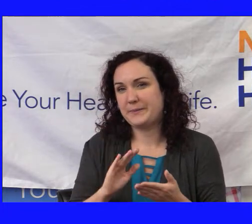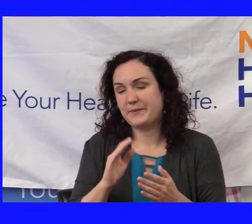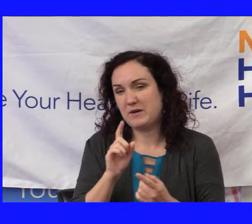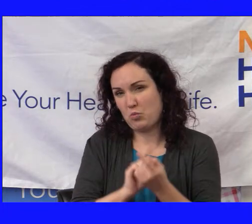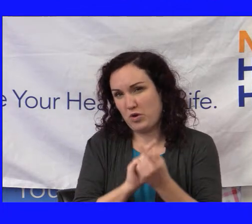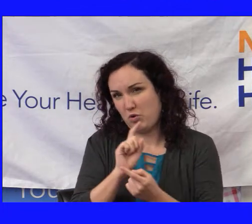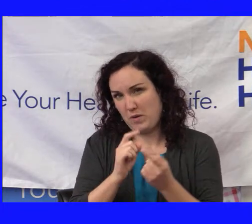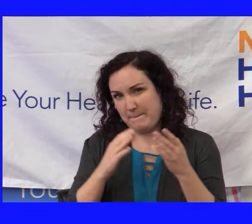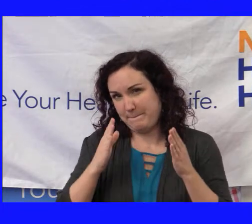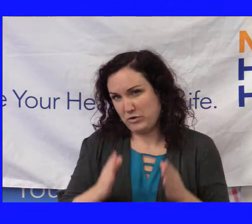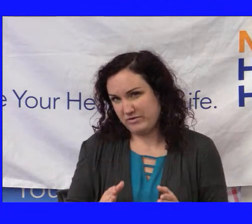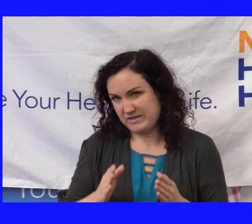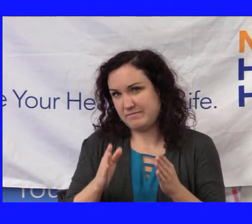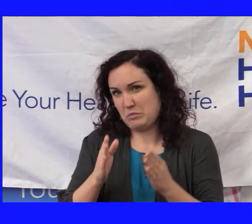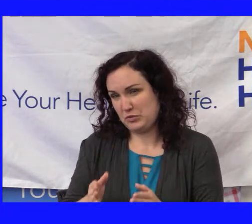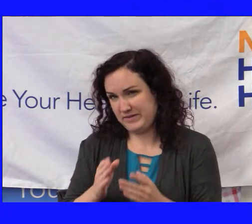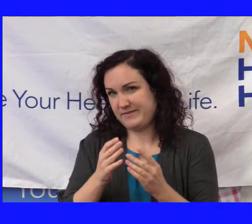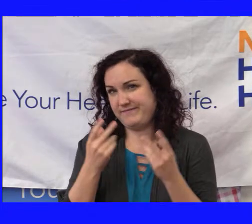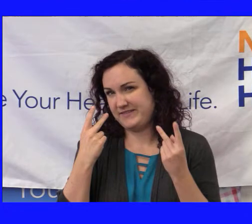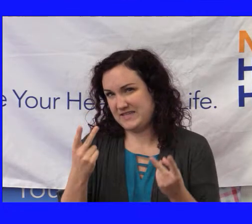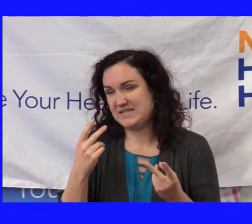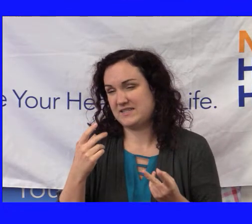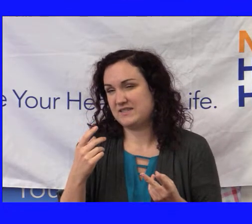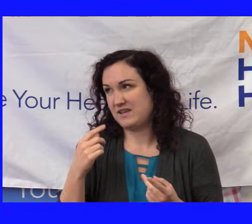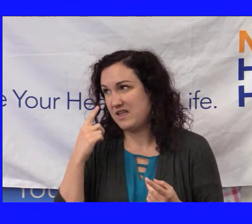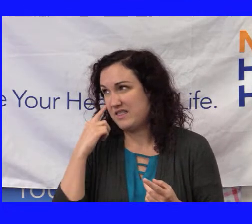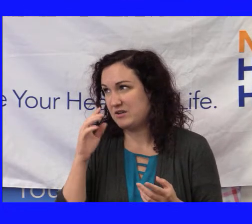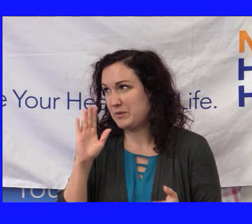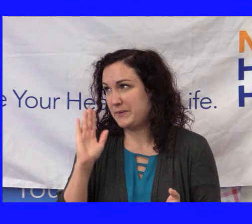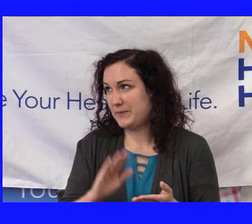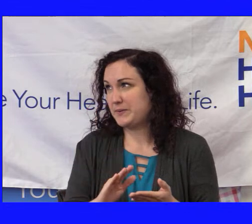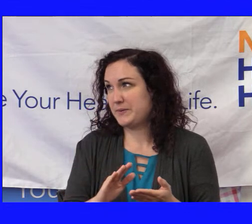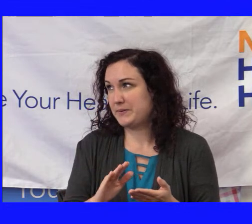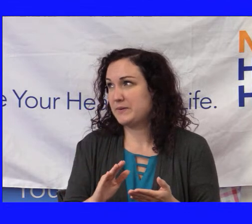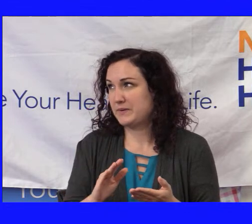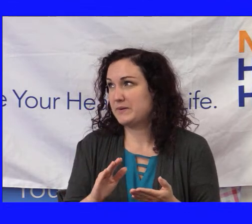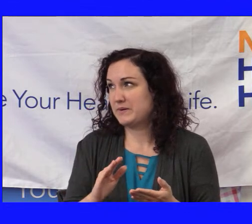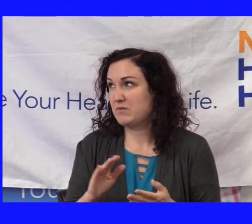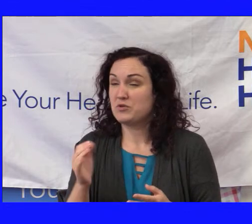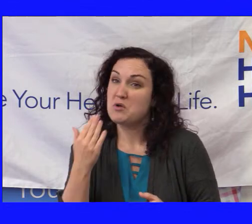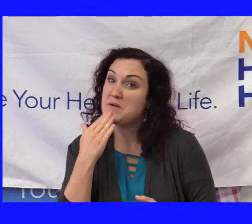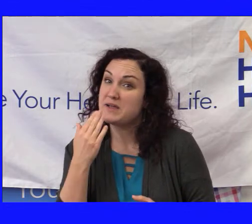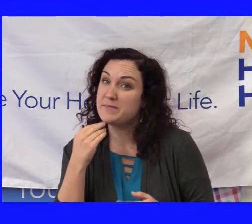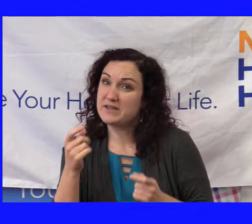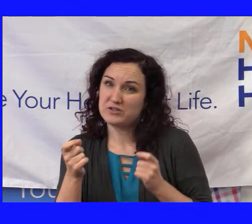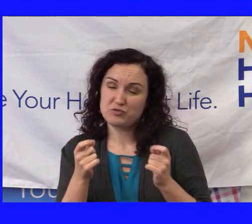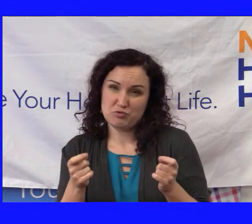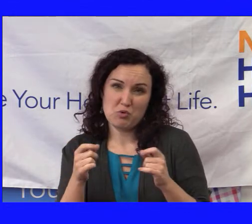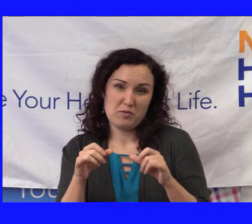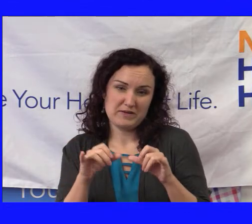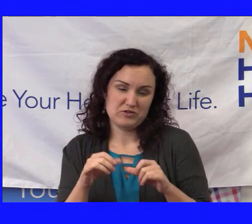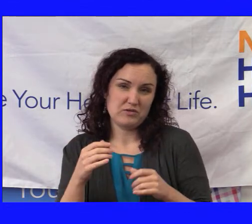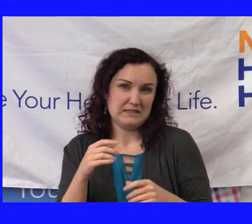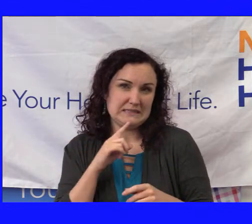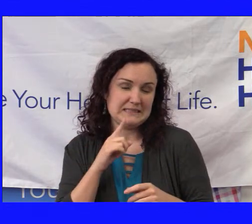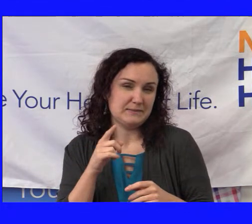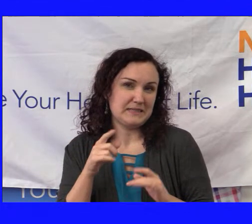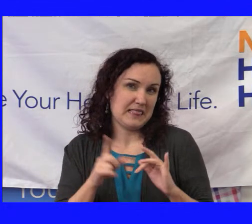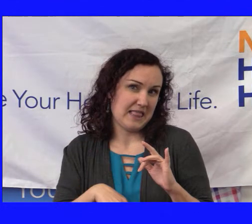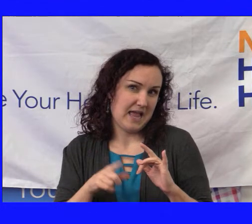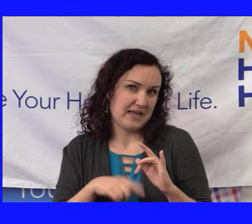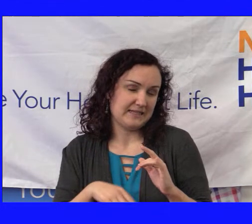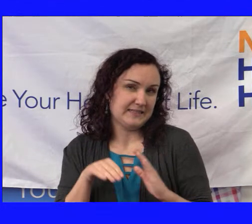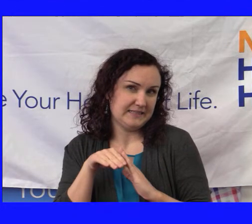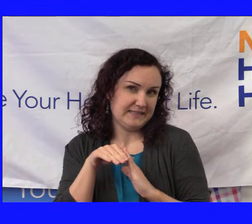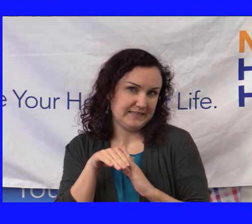I think it has been challenging to have those follow-up appointments, and our diabetes control measure, I think, has been slipping and may continue